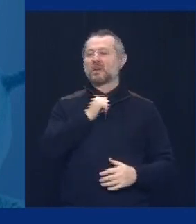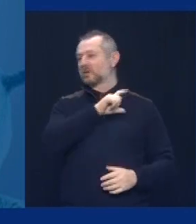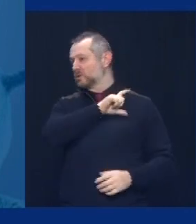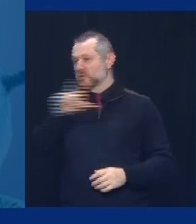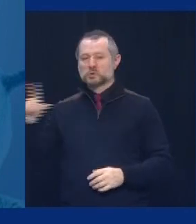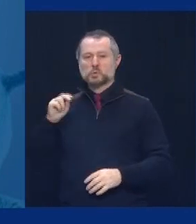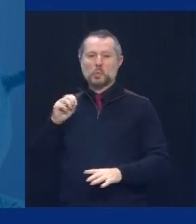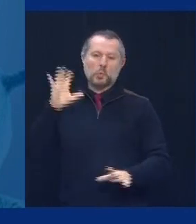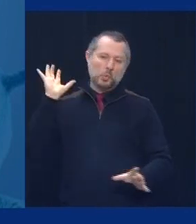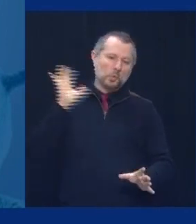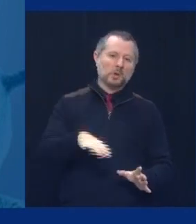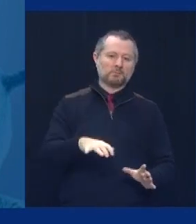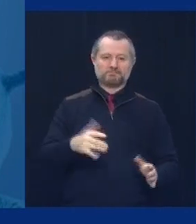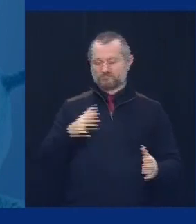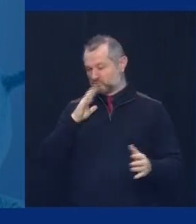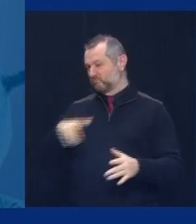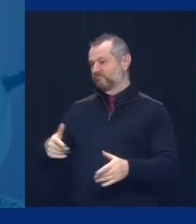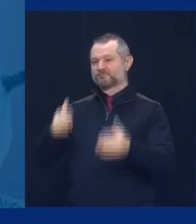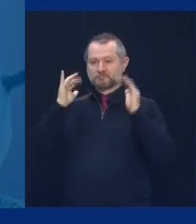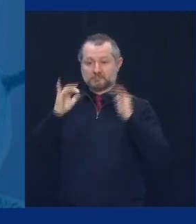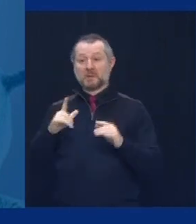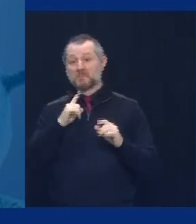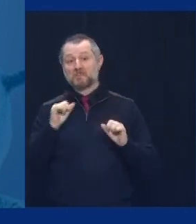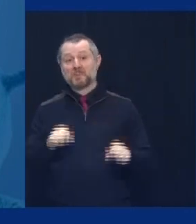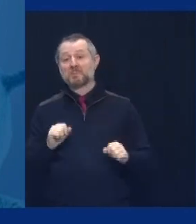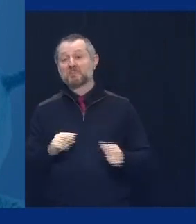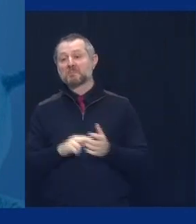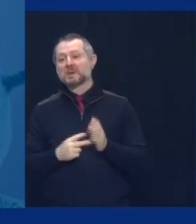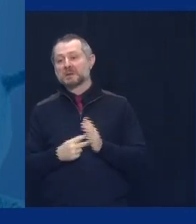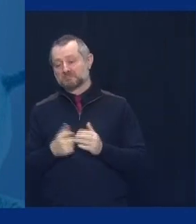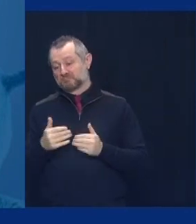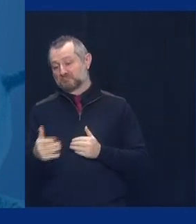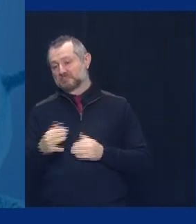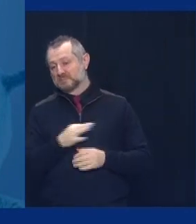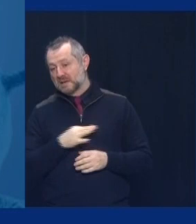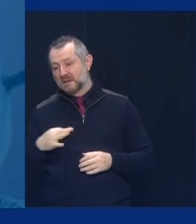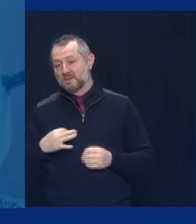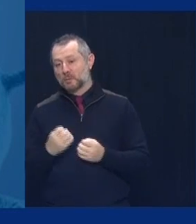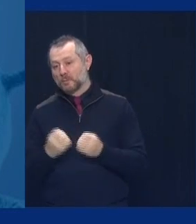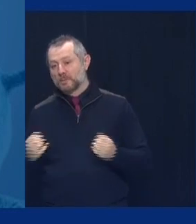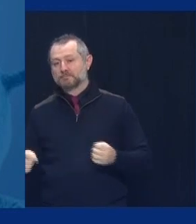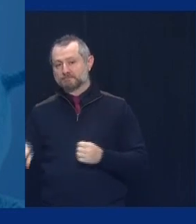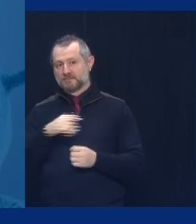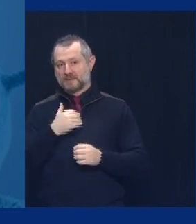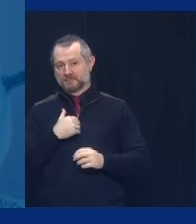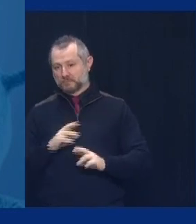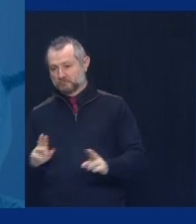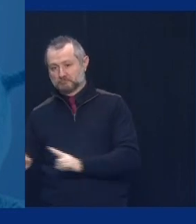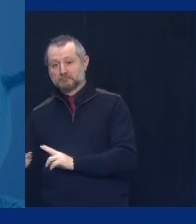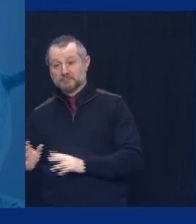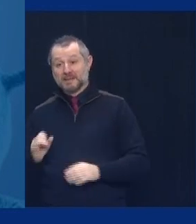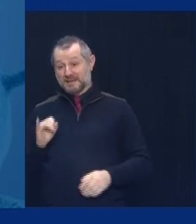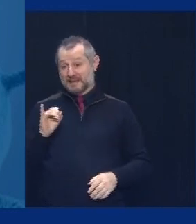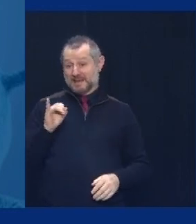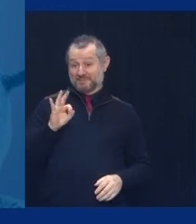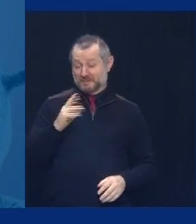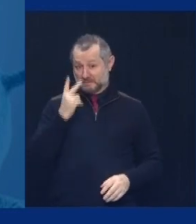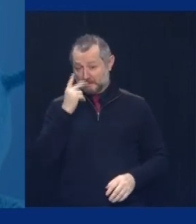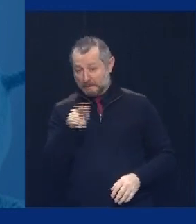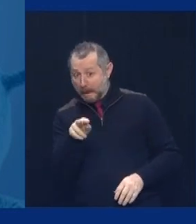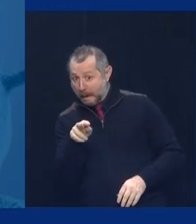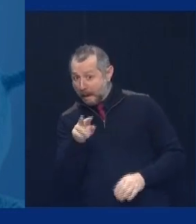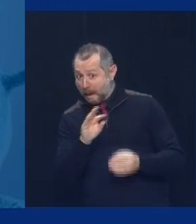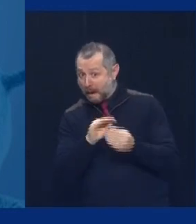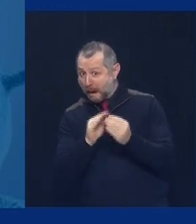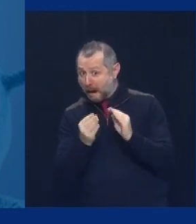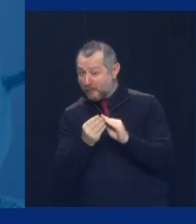And capacity here includes staffing, equipment, et cetera. If we see that we're on a glide path towards